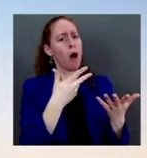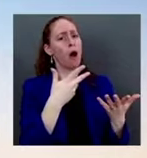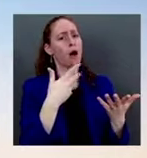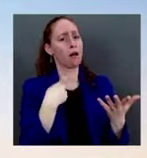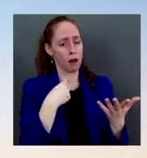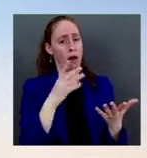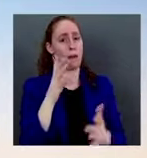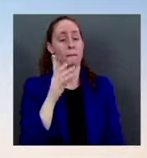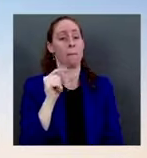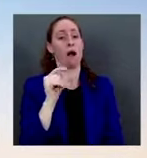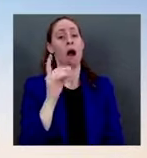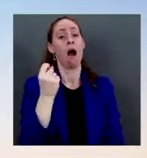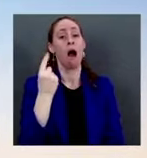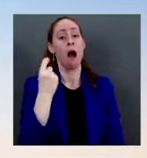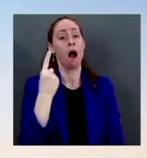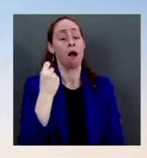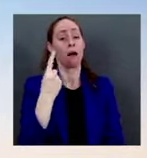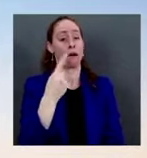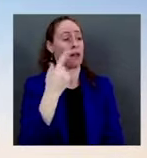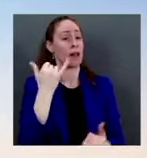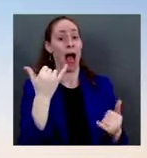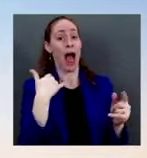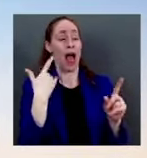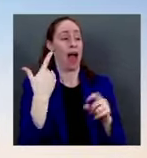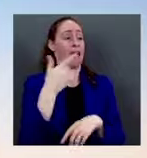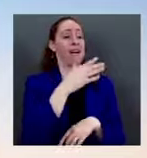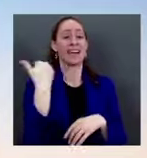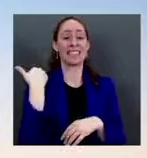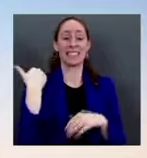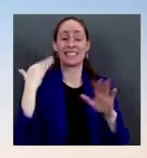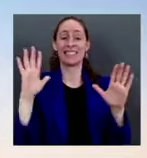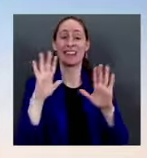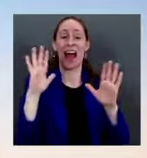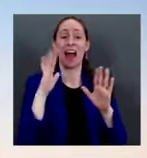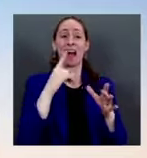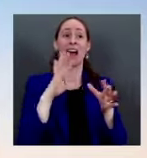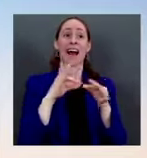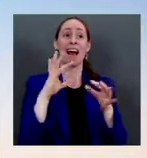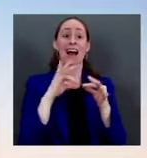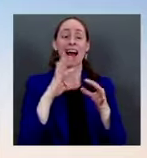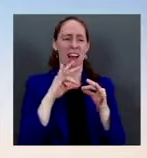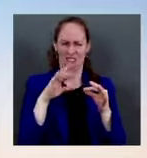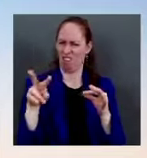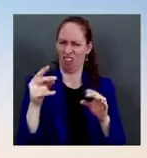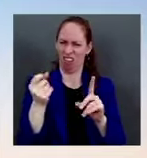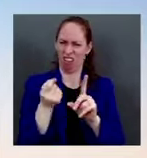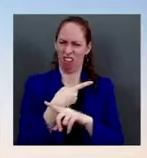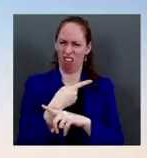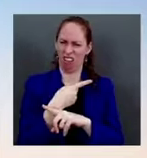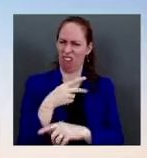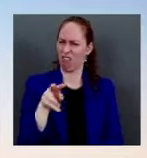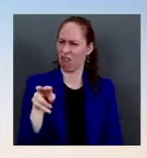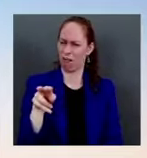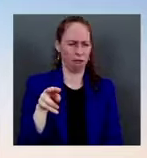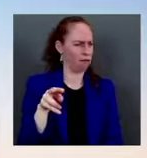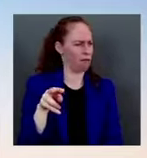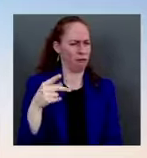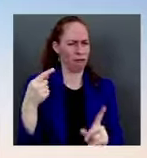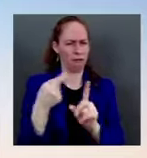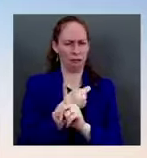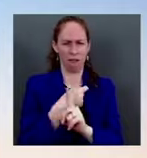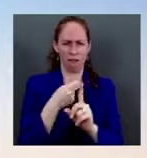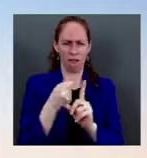on in terms of the framework of what he might support. So I don't want to characterize further than, you know, the president believes they're friends,